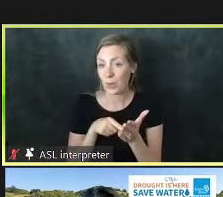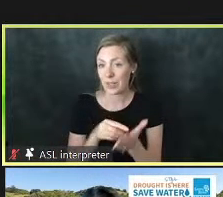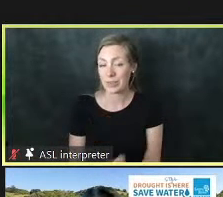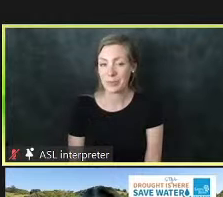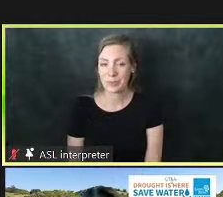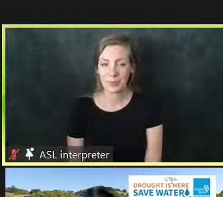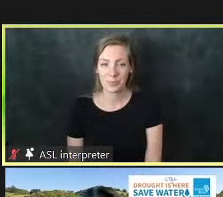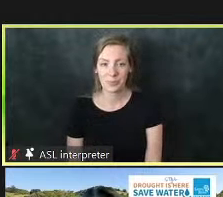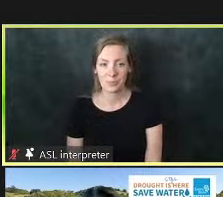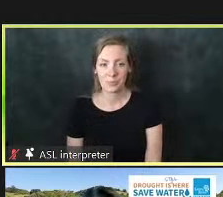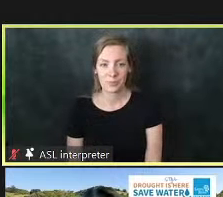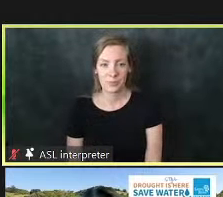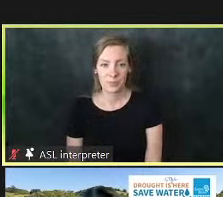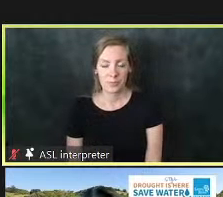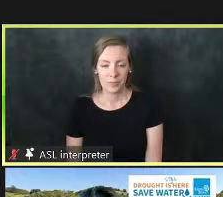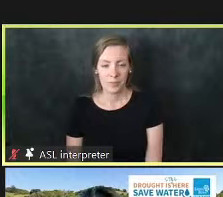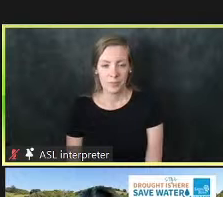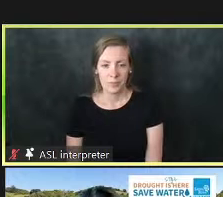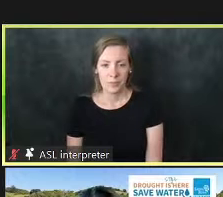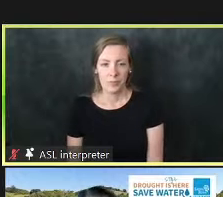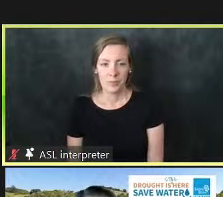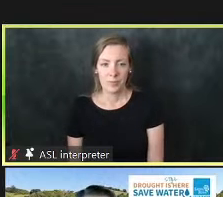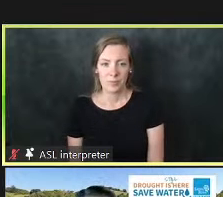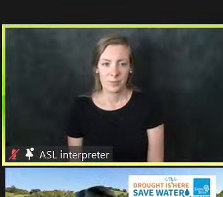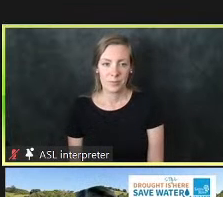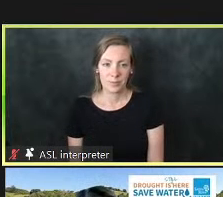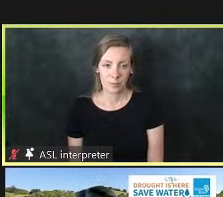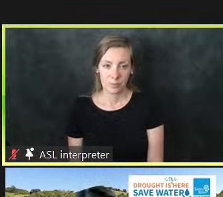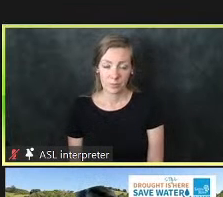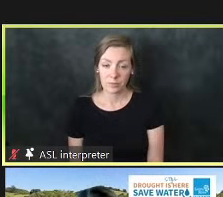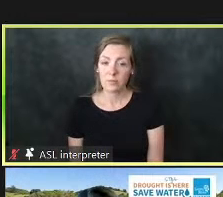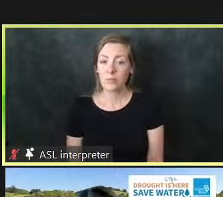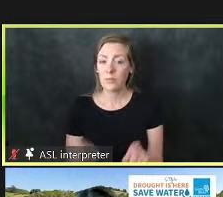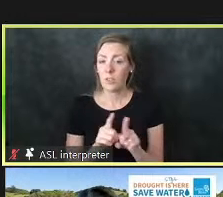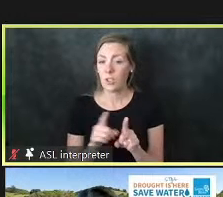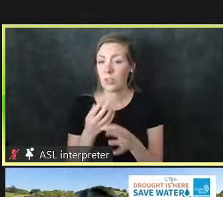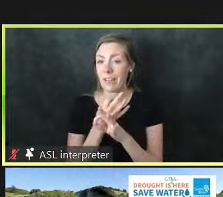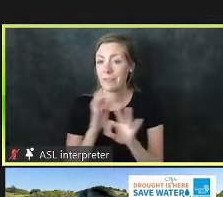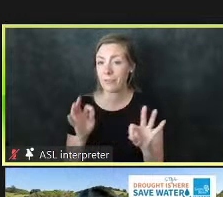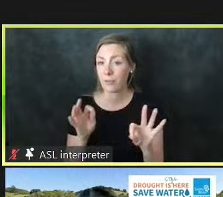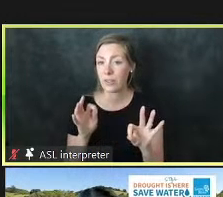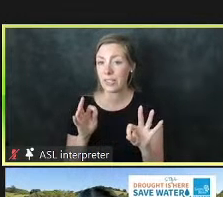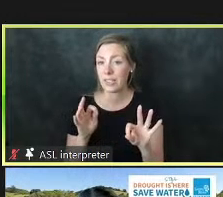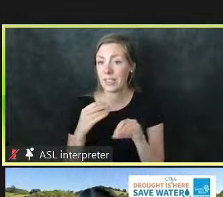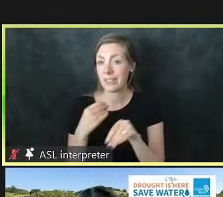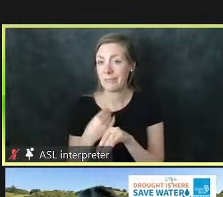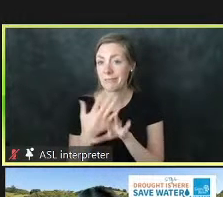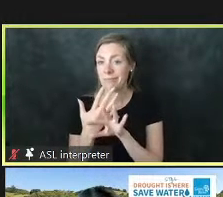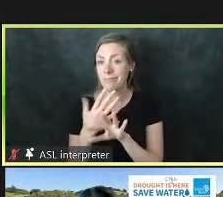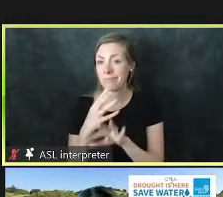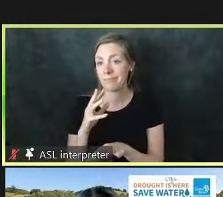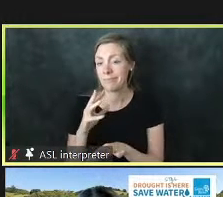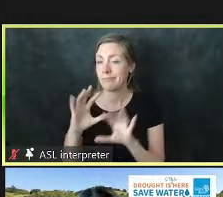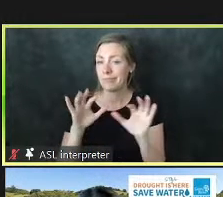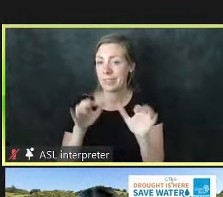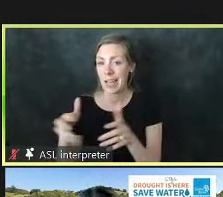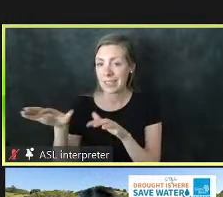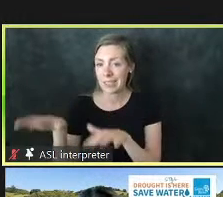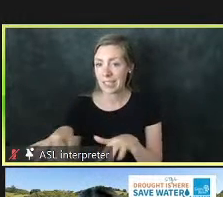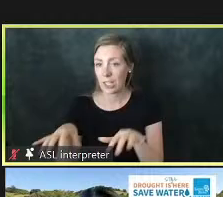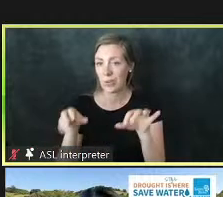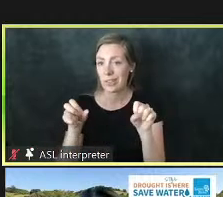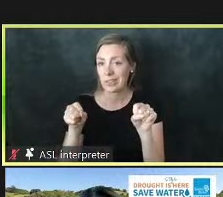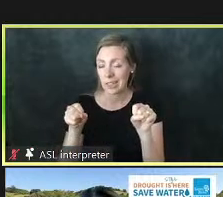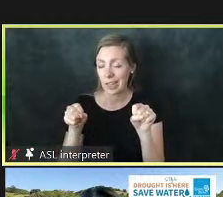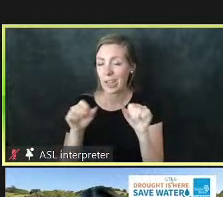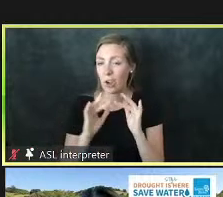un please. crédito de $200 We en also su have a number of cuenta. free También webinars tenemos where you can learn webinarios donde usted different puede water use aprender